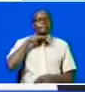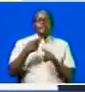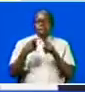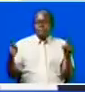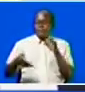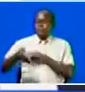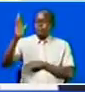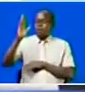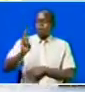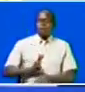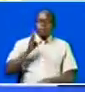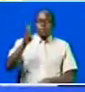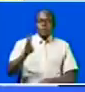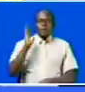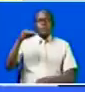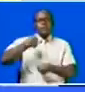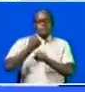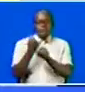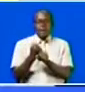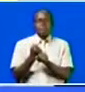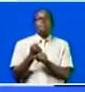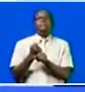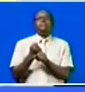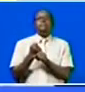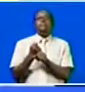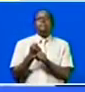But by God's will, it shall be crystal one day.